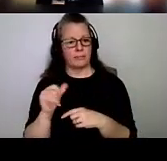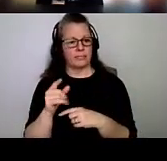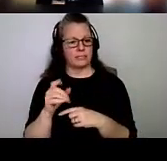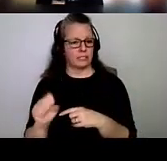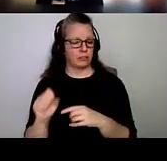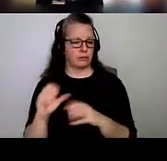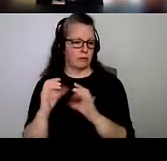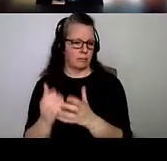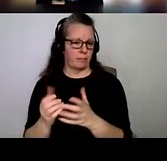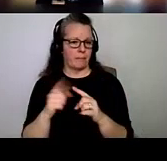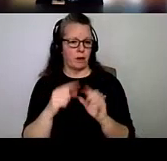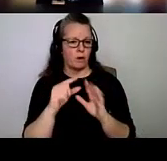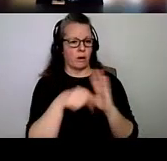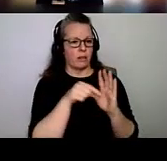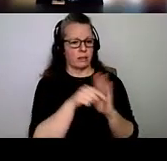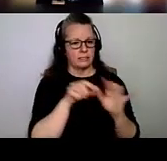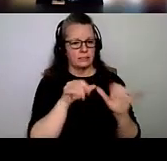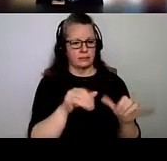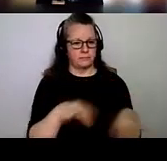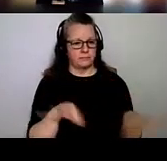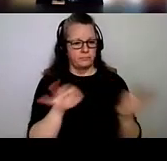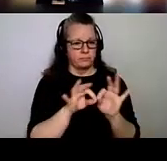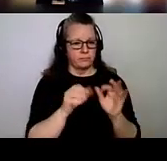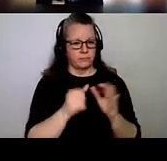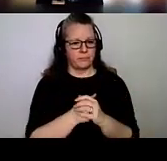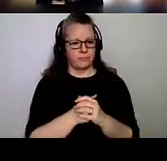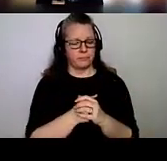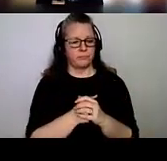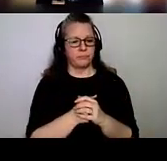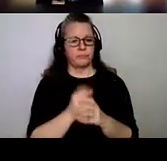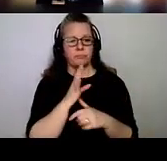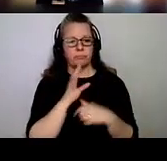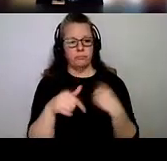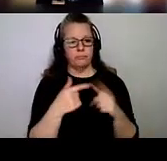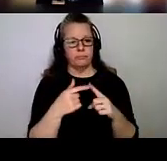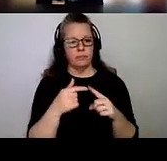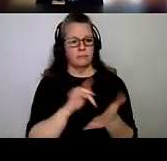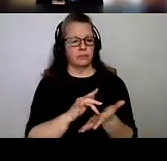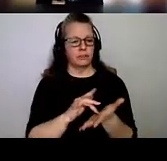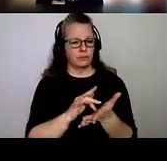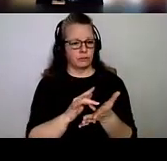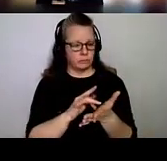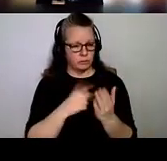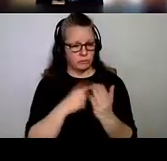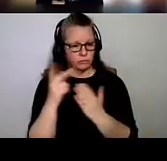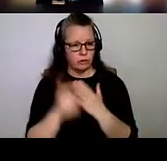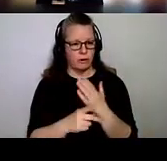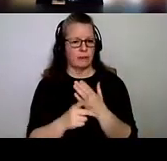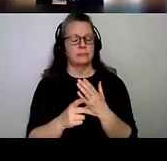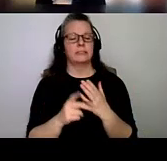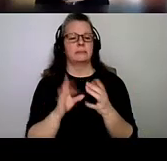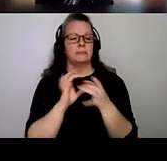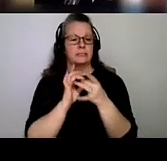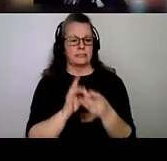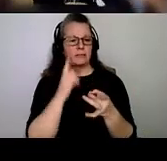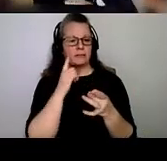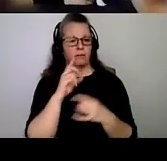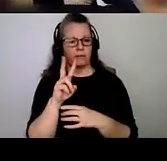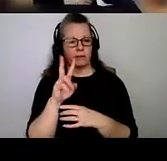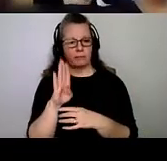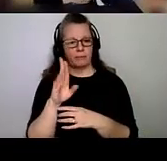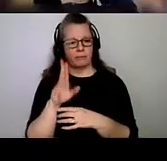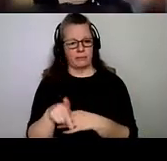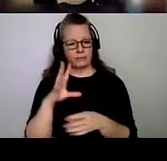Tom Leahy spoke to some of the efforts around prescription drug programs, particularly the concept of including VBPs with regard